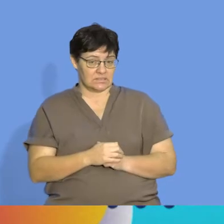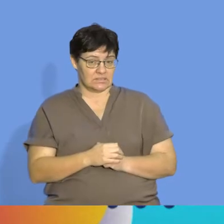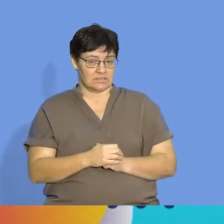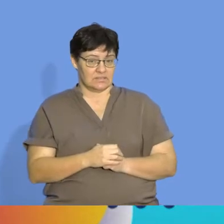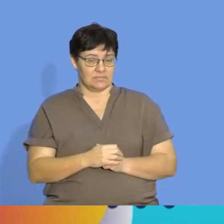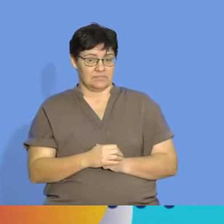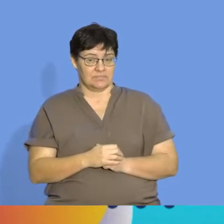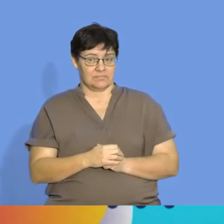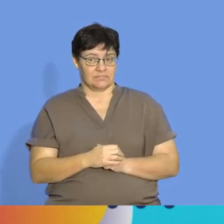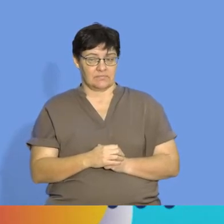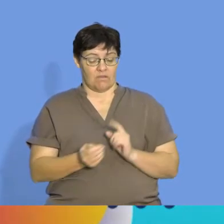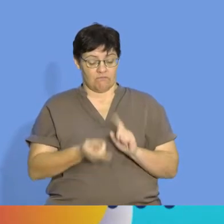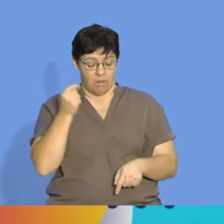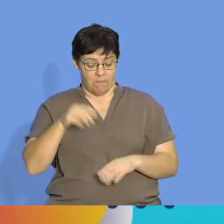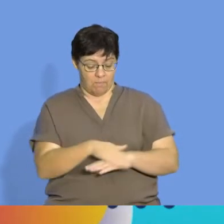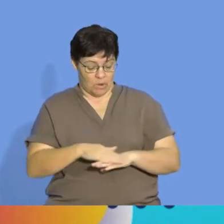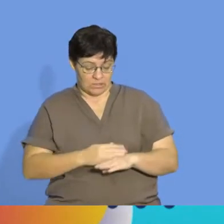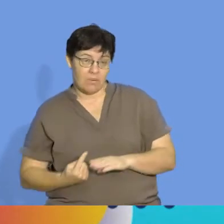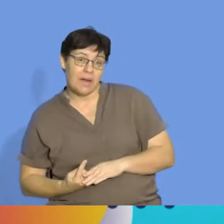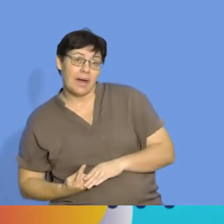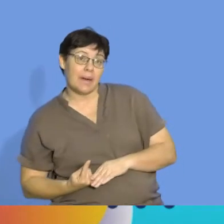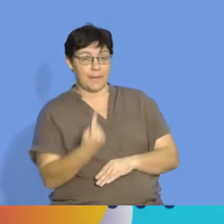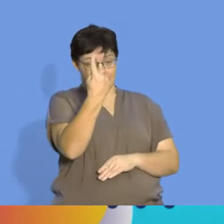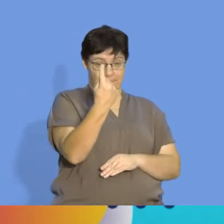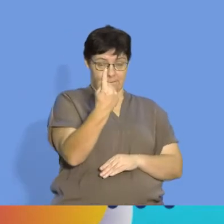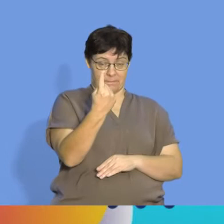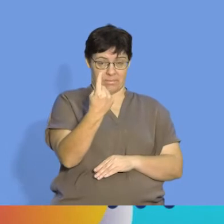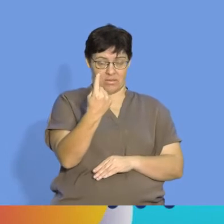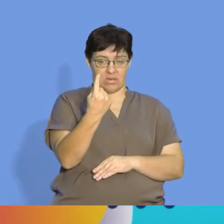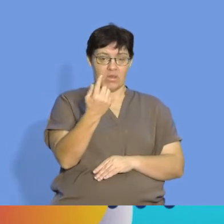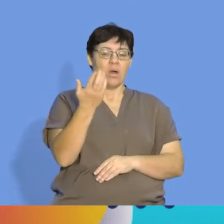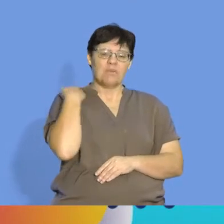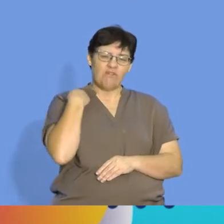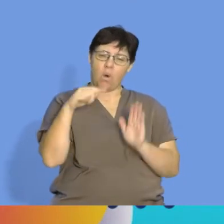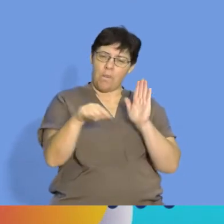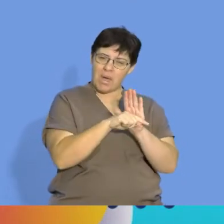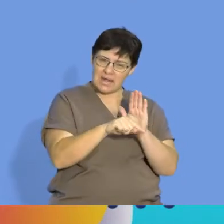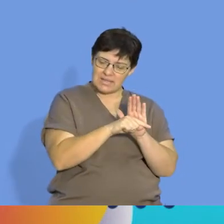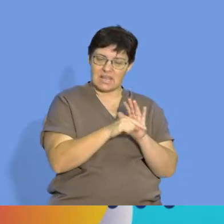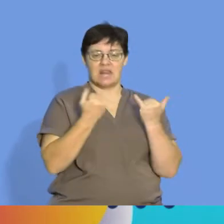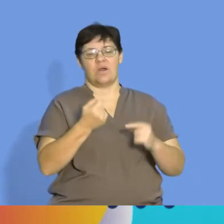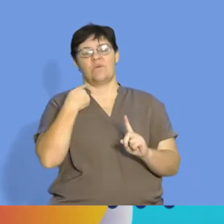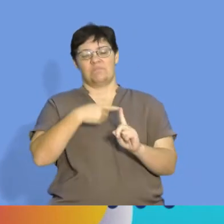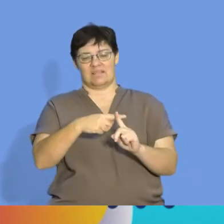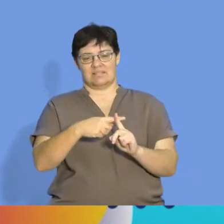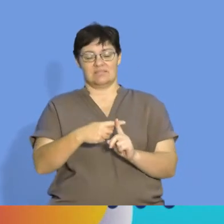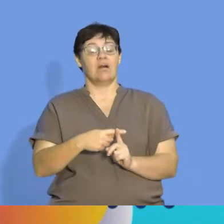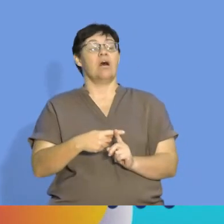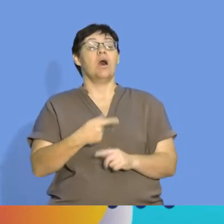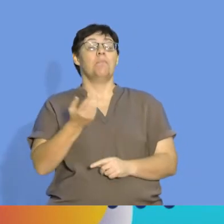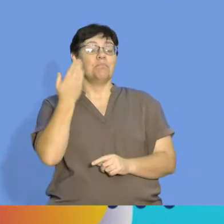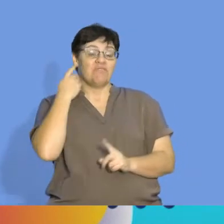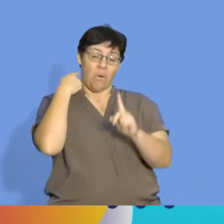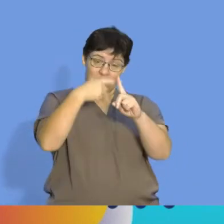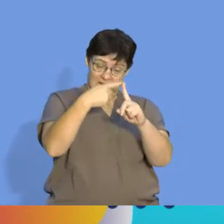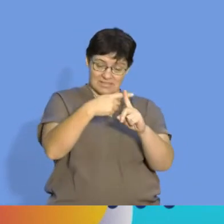when you are working from the bottom to the top of your calculation, you then use an inverse operation. So when you normally